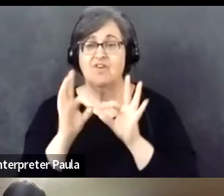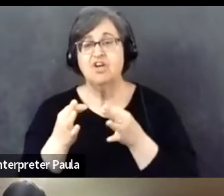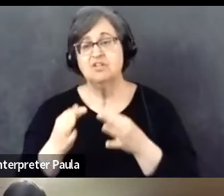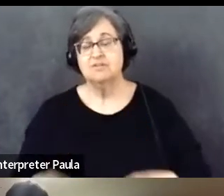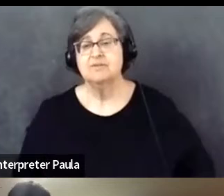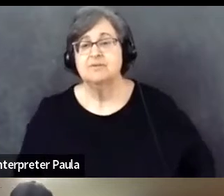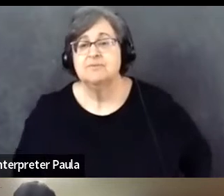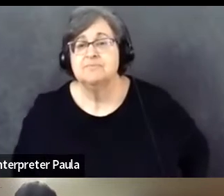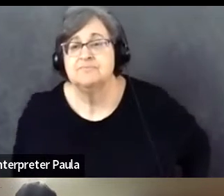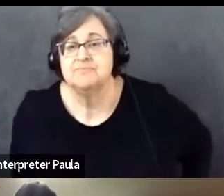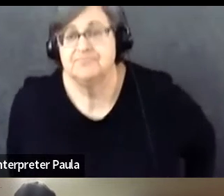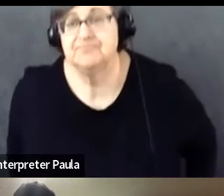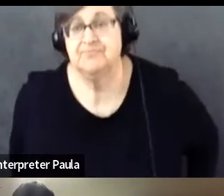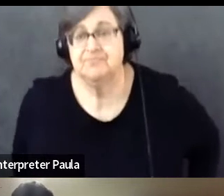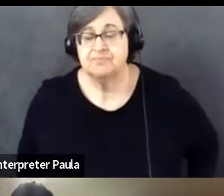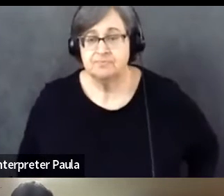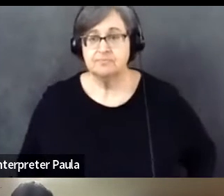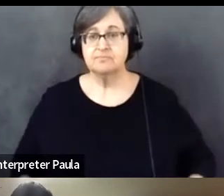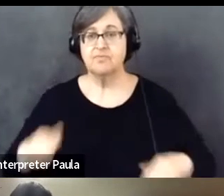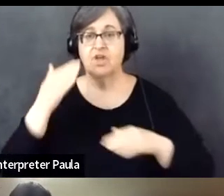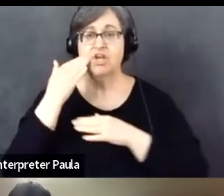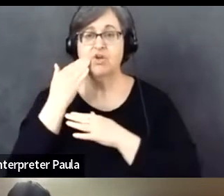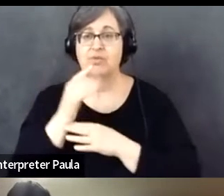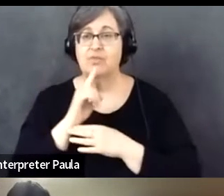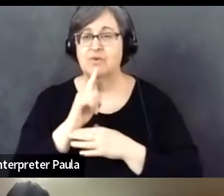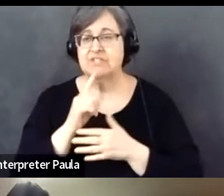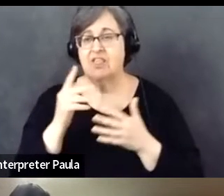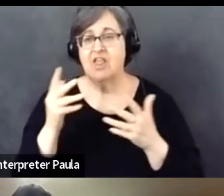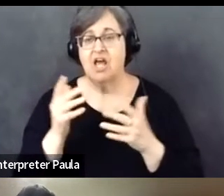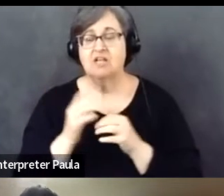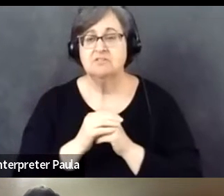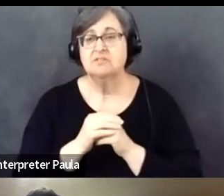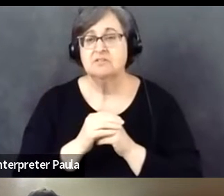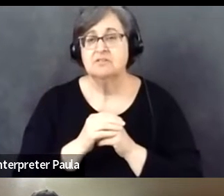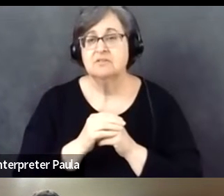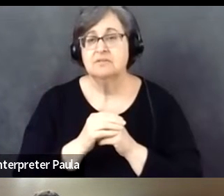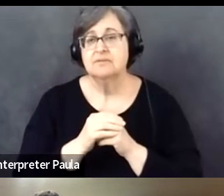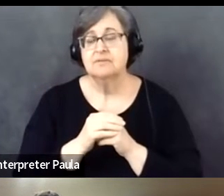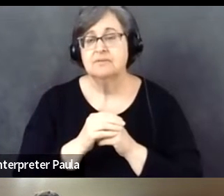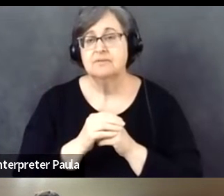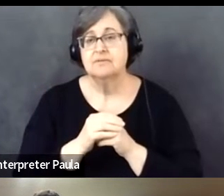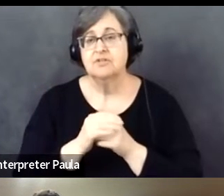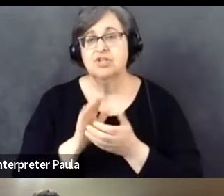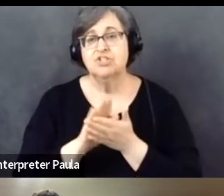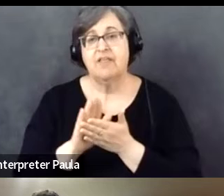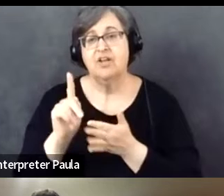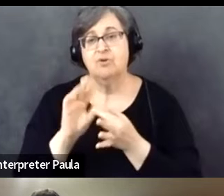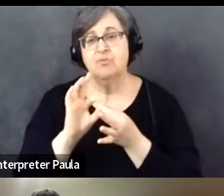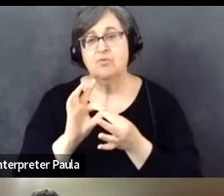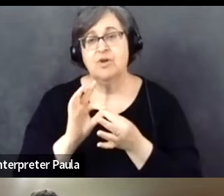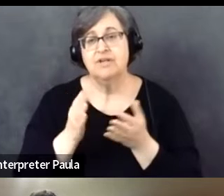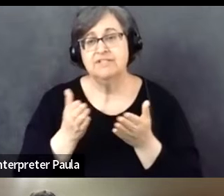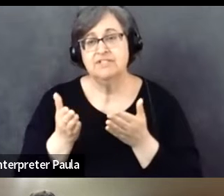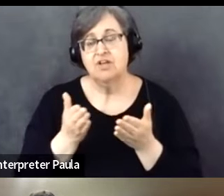know, there's a lot. I think there's a lot to clean up in regards to services